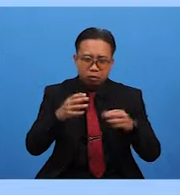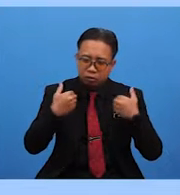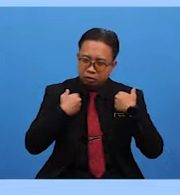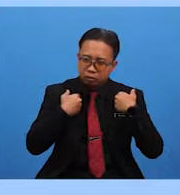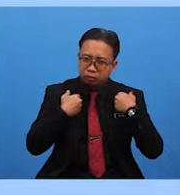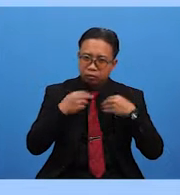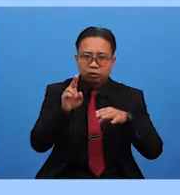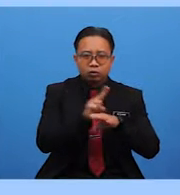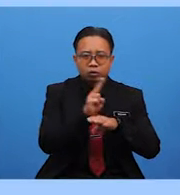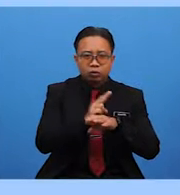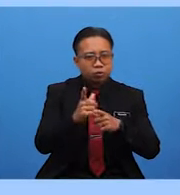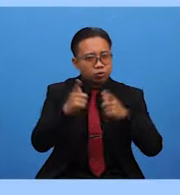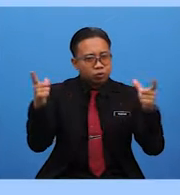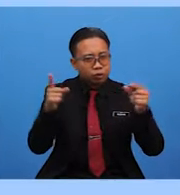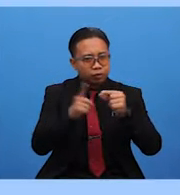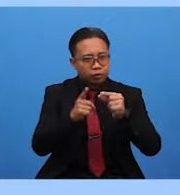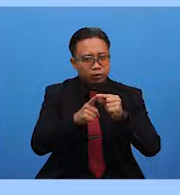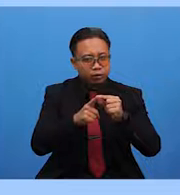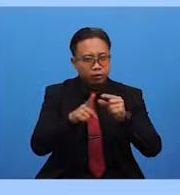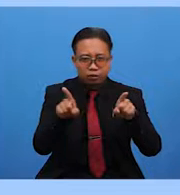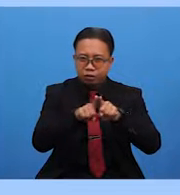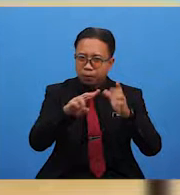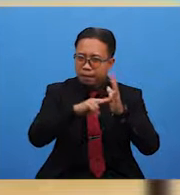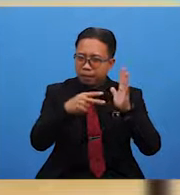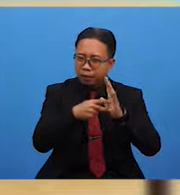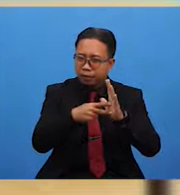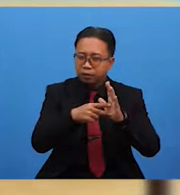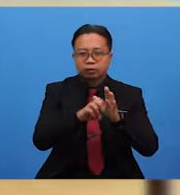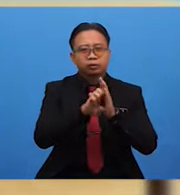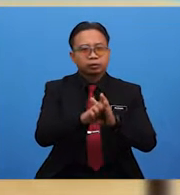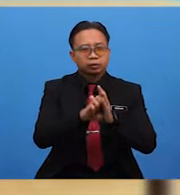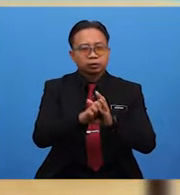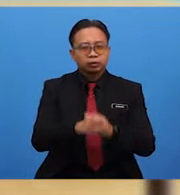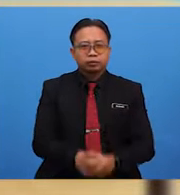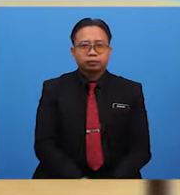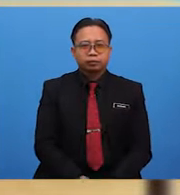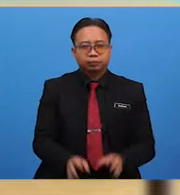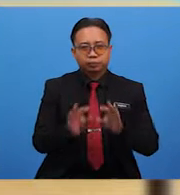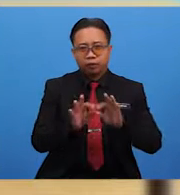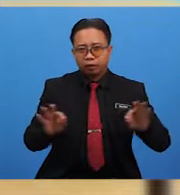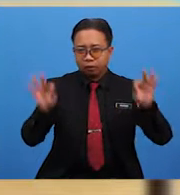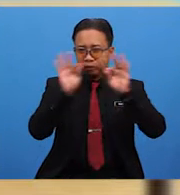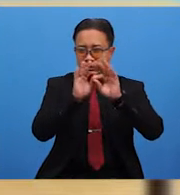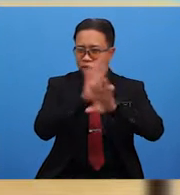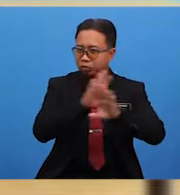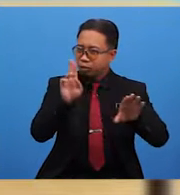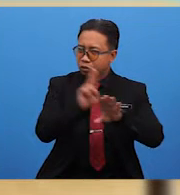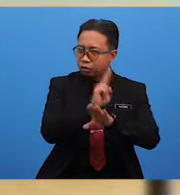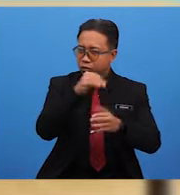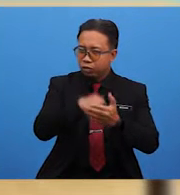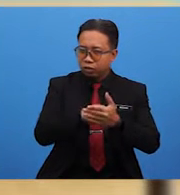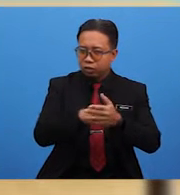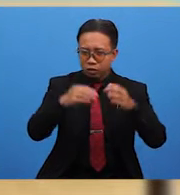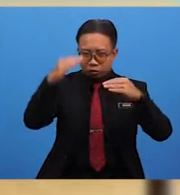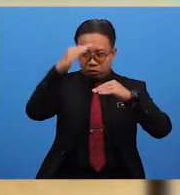present. They use different words that carry the same meaning. For example, the word important is not used in the